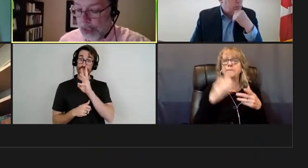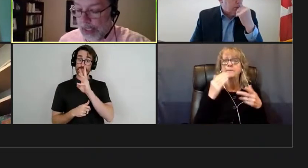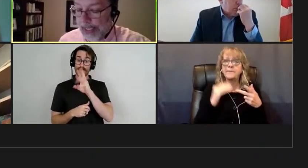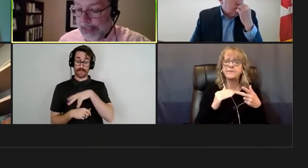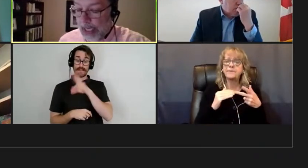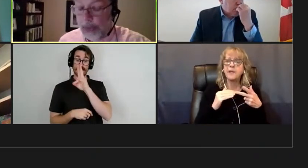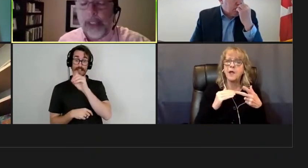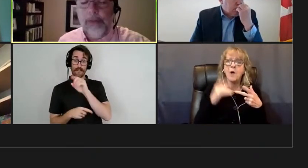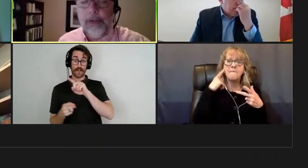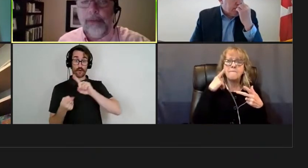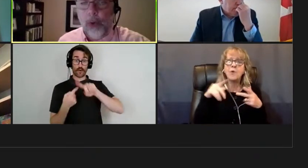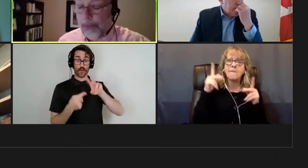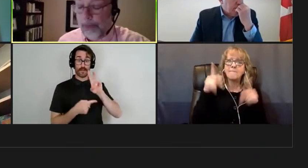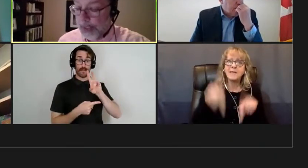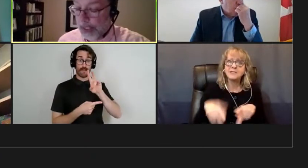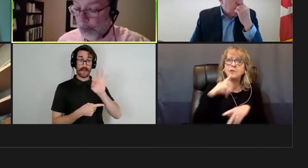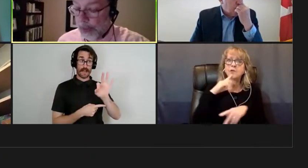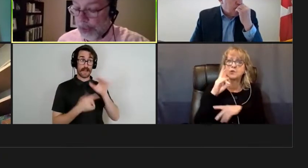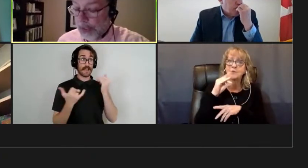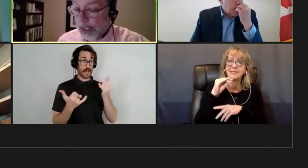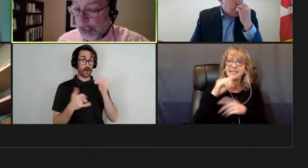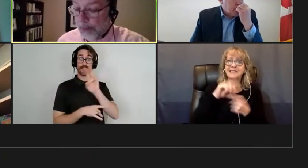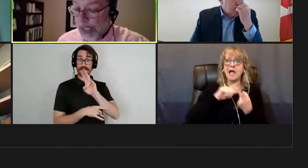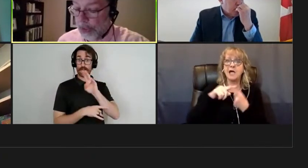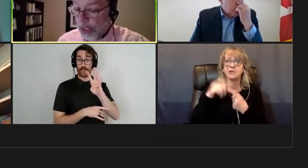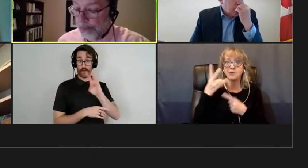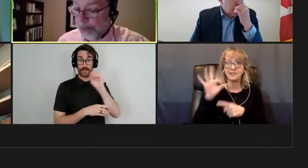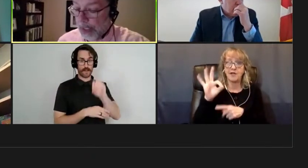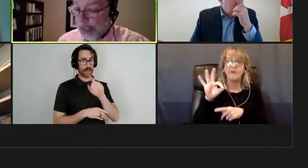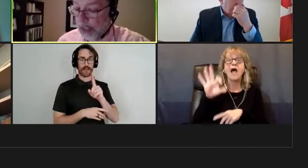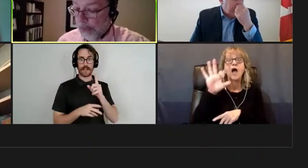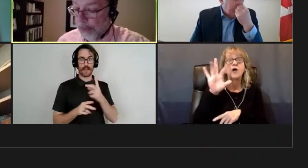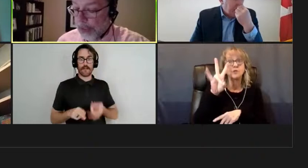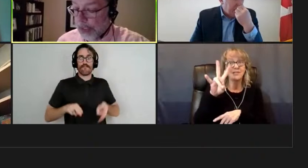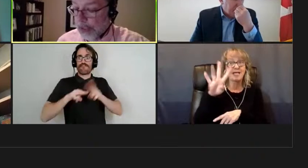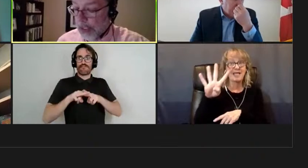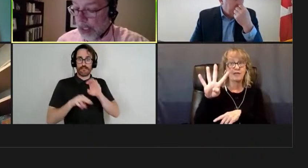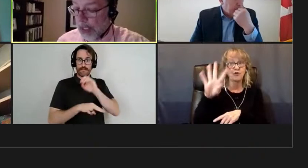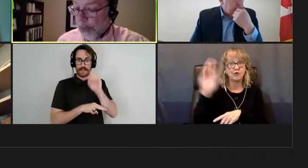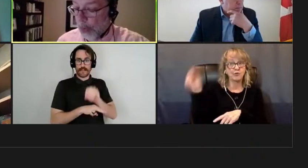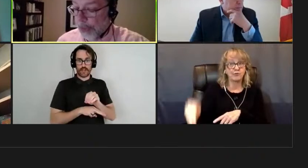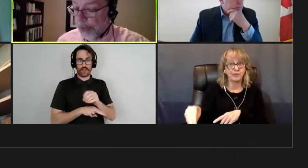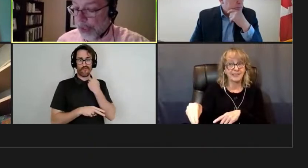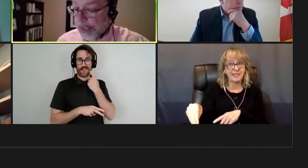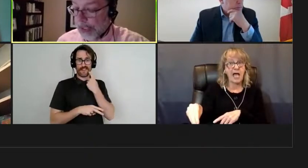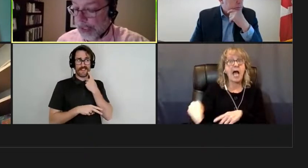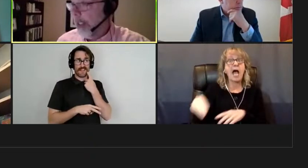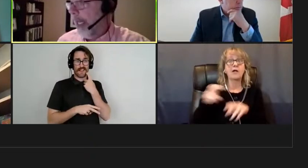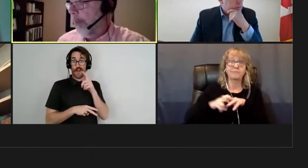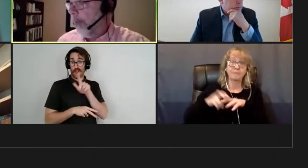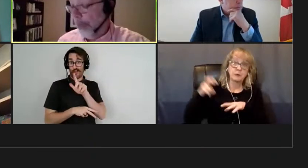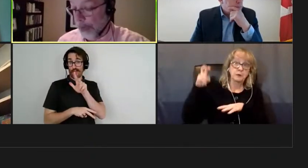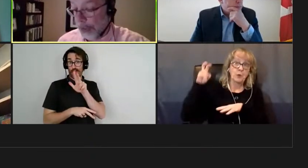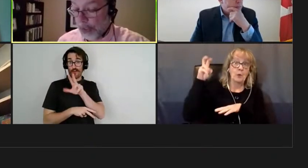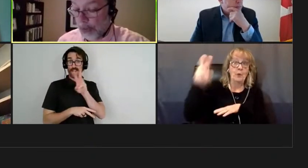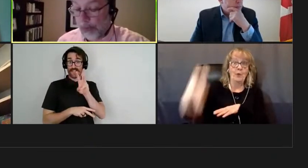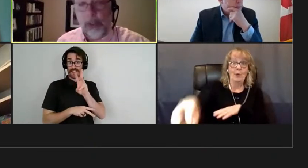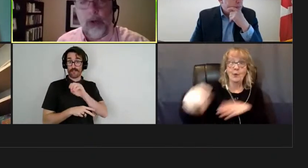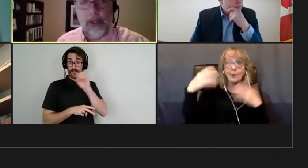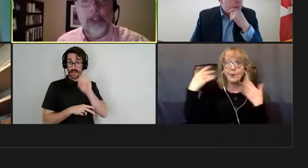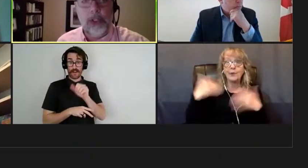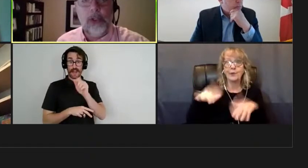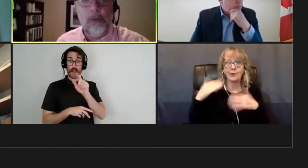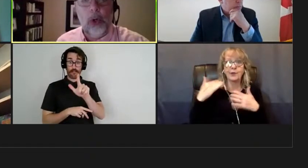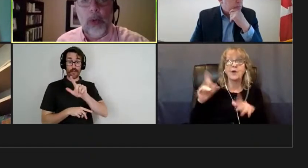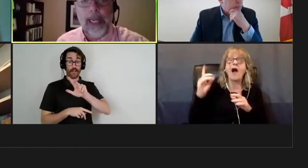olds, it's now 74%, which is a big jump in coverage since it was only 36% April 3rd. So